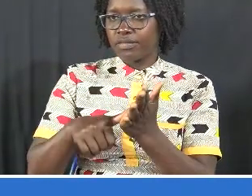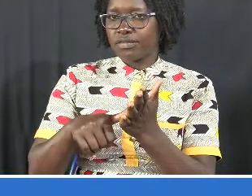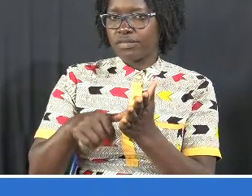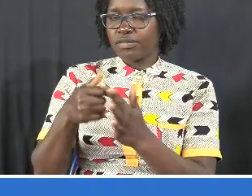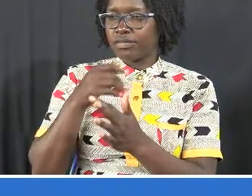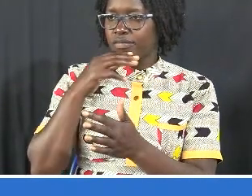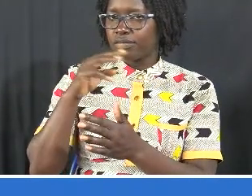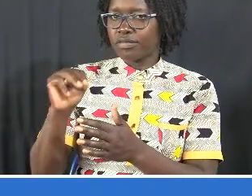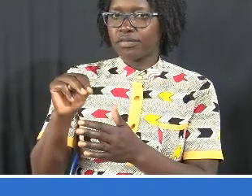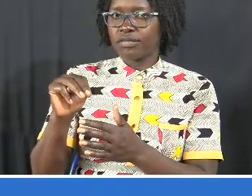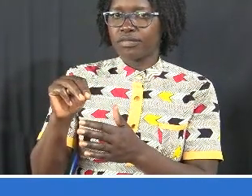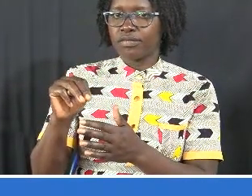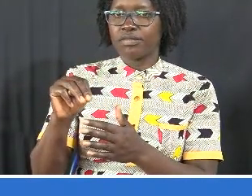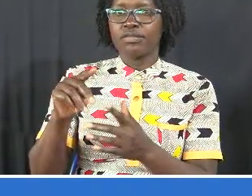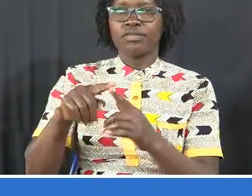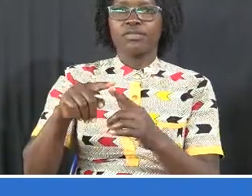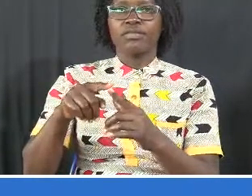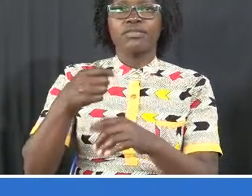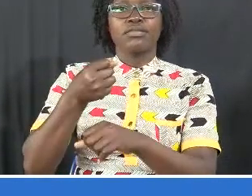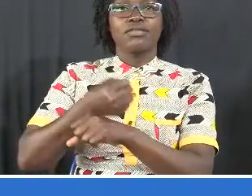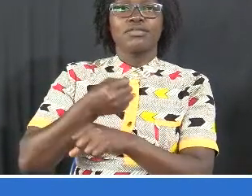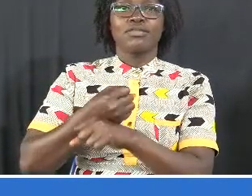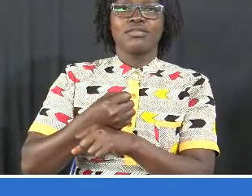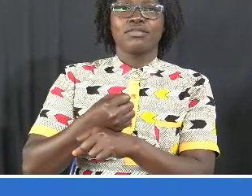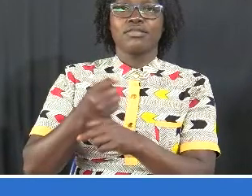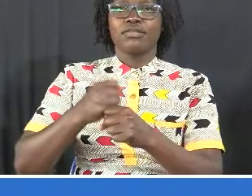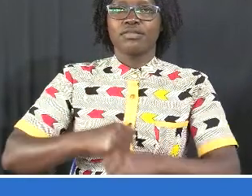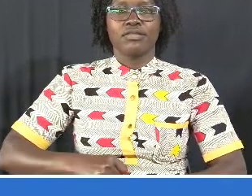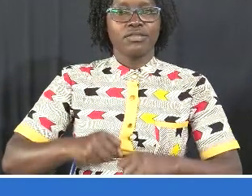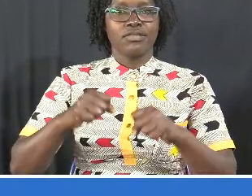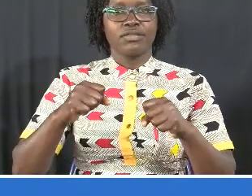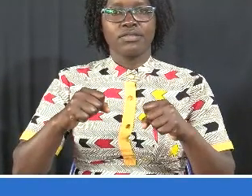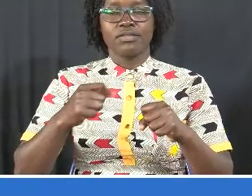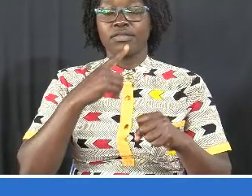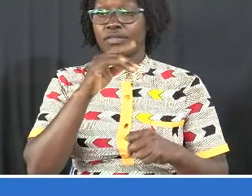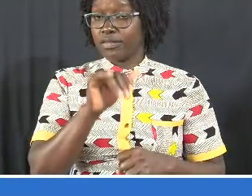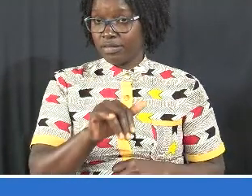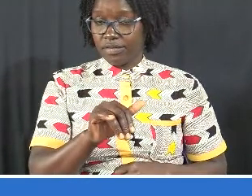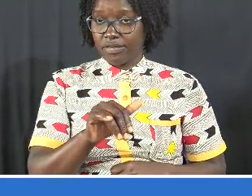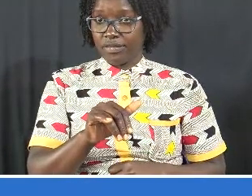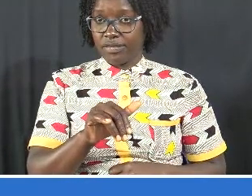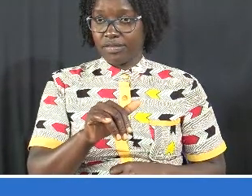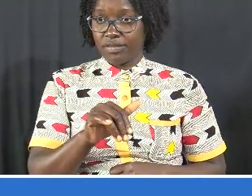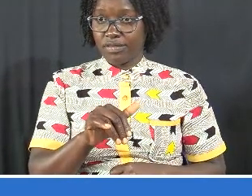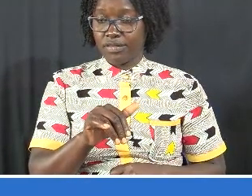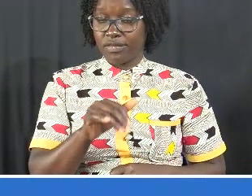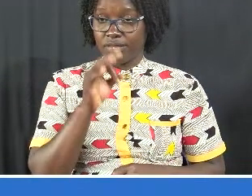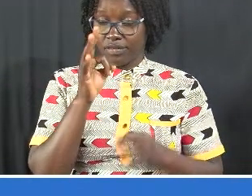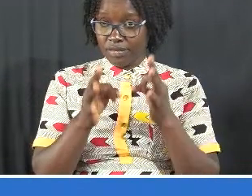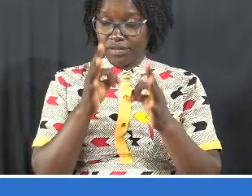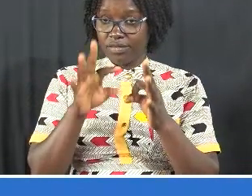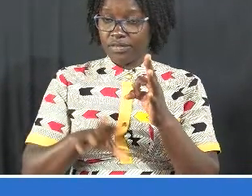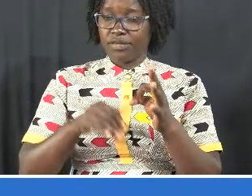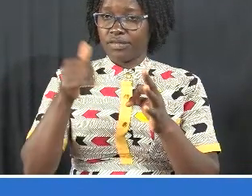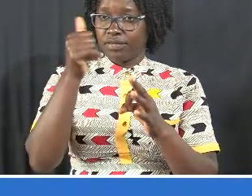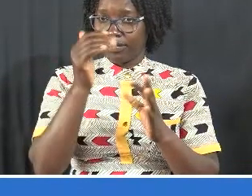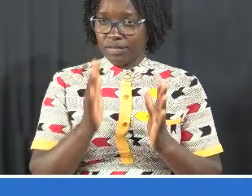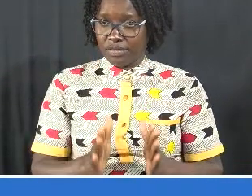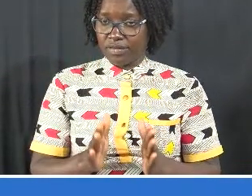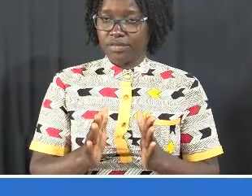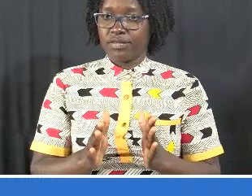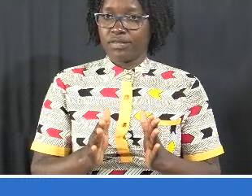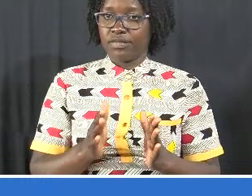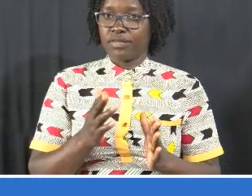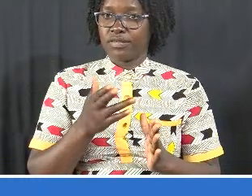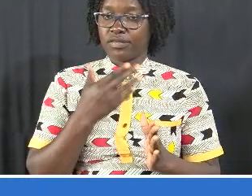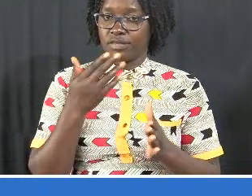him to the synagogues and of Damascus, so that if he found any who were of